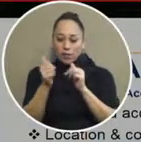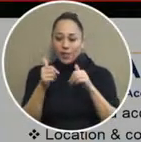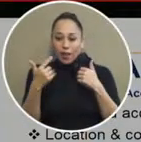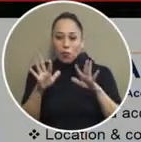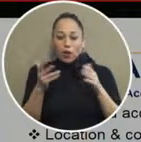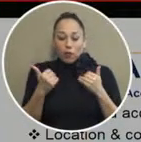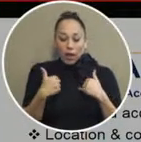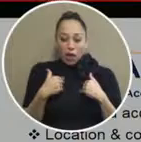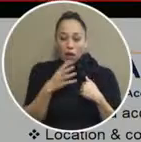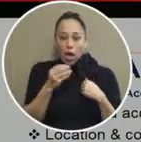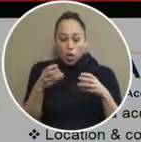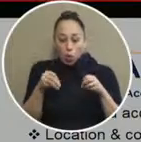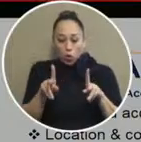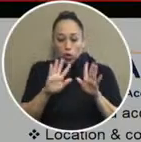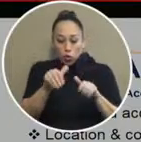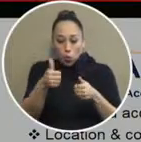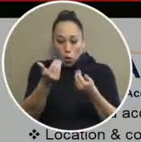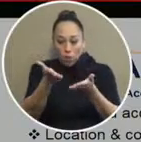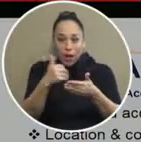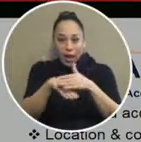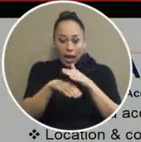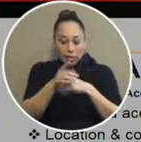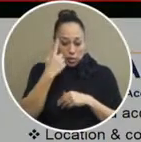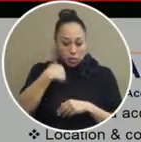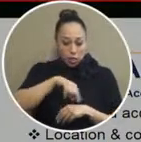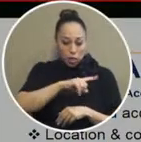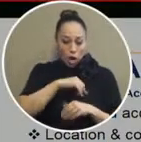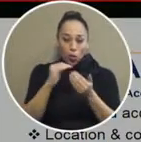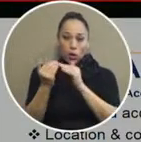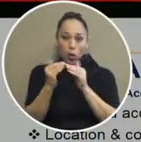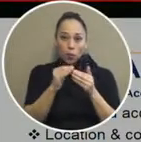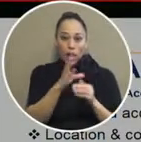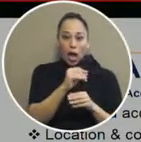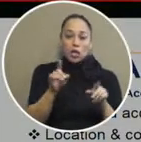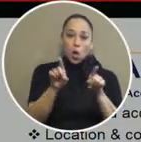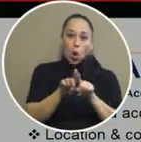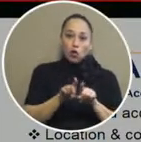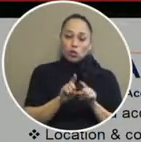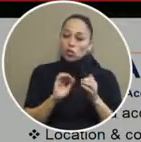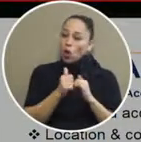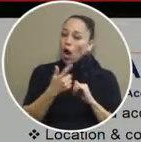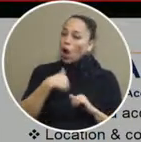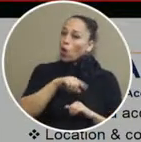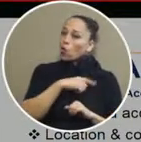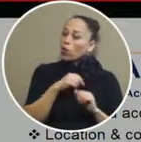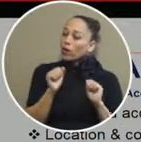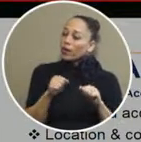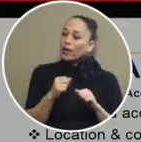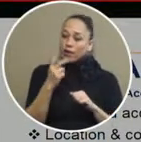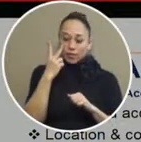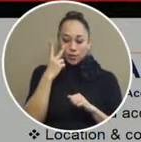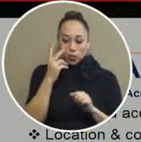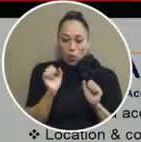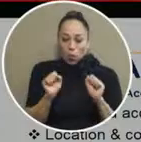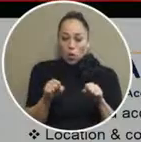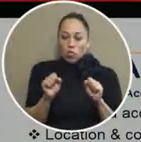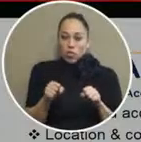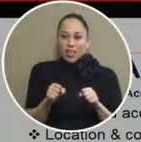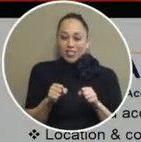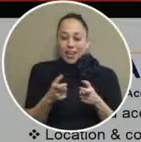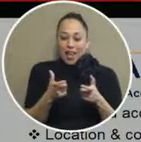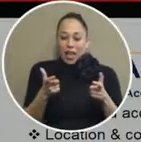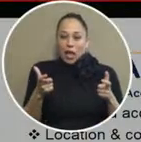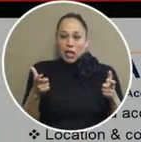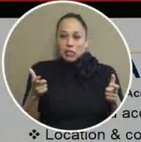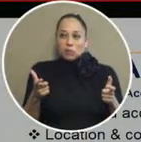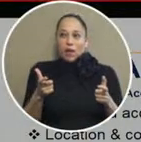what opportunities exist to provide that access in our community, but also how can we look towards potentially